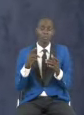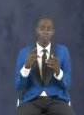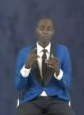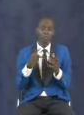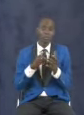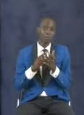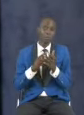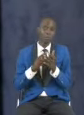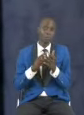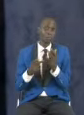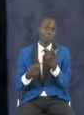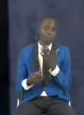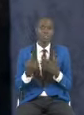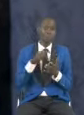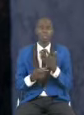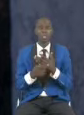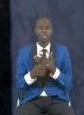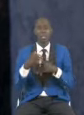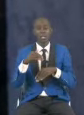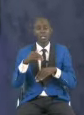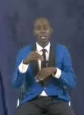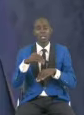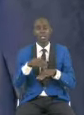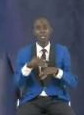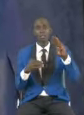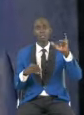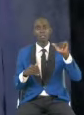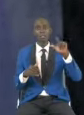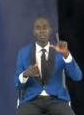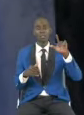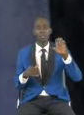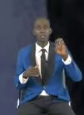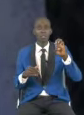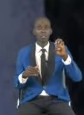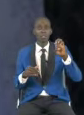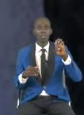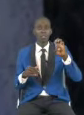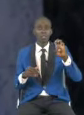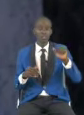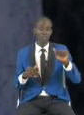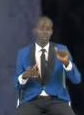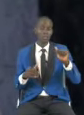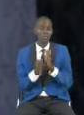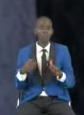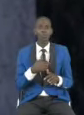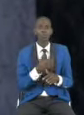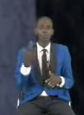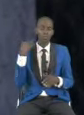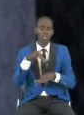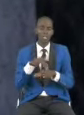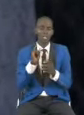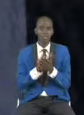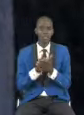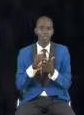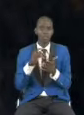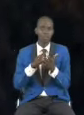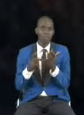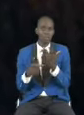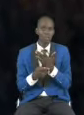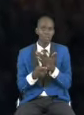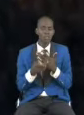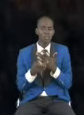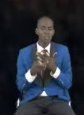by Elsa stage, we, you know, were in the crusade, and there was this woman that